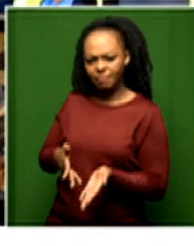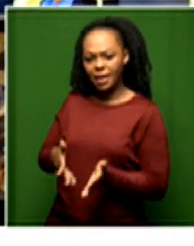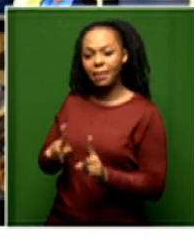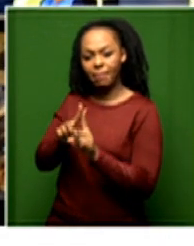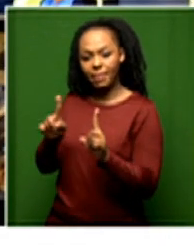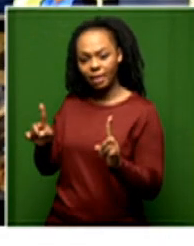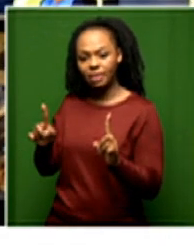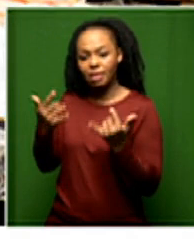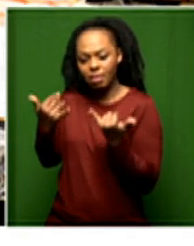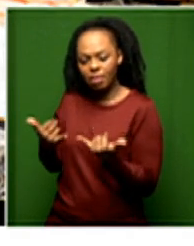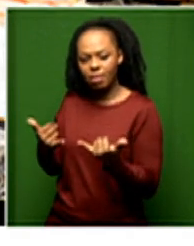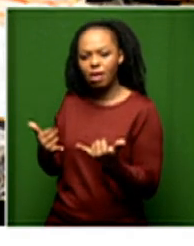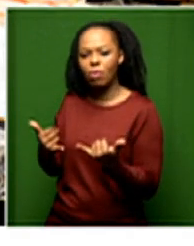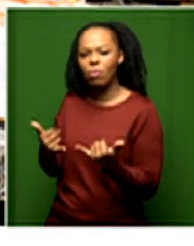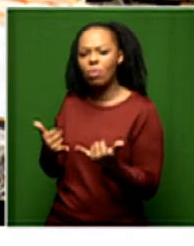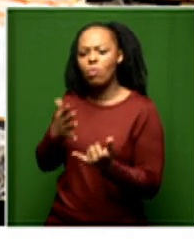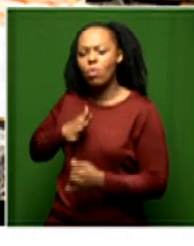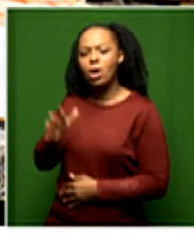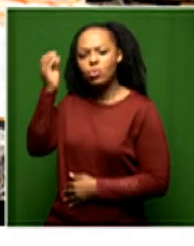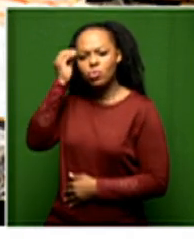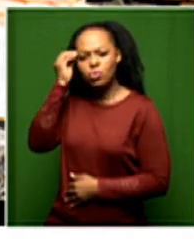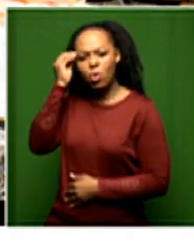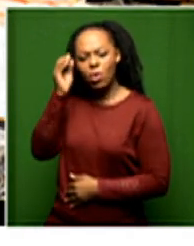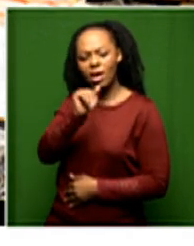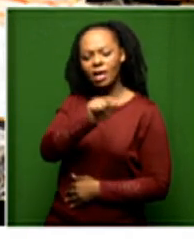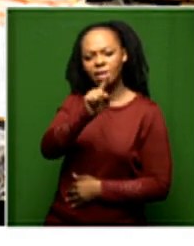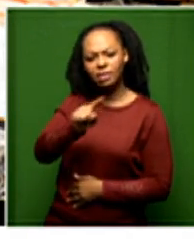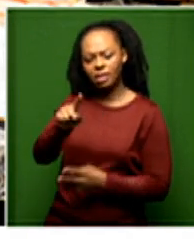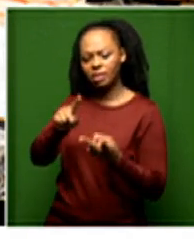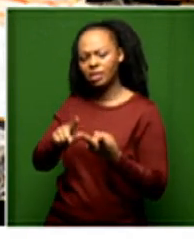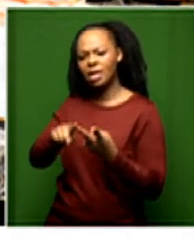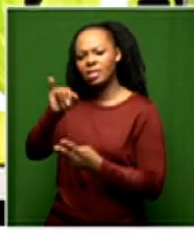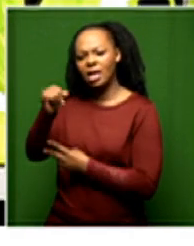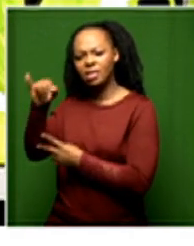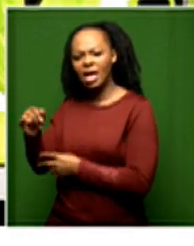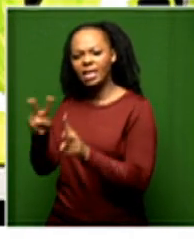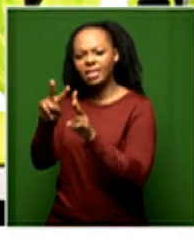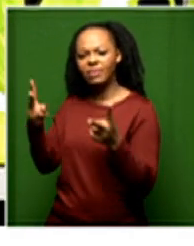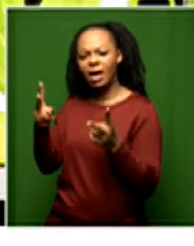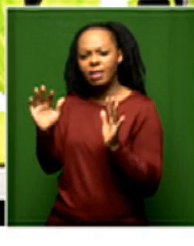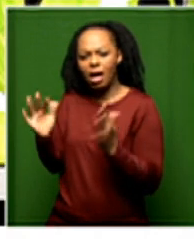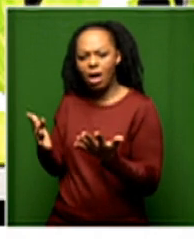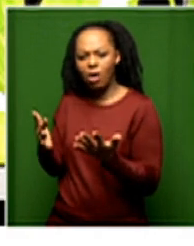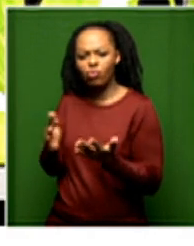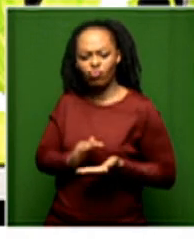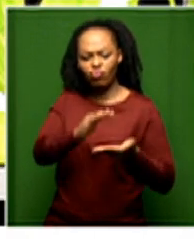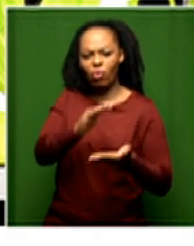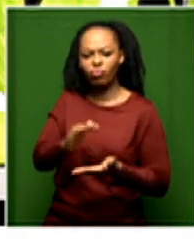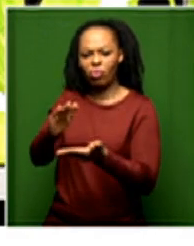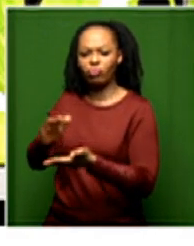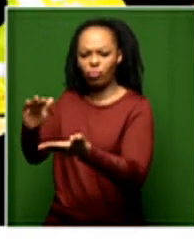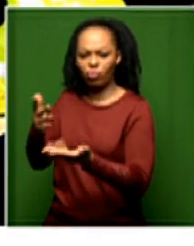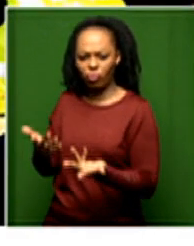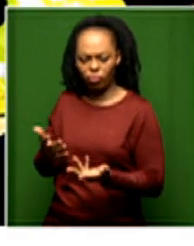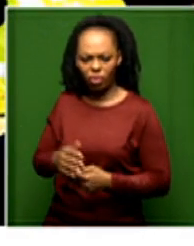about how seemingly different this particular process is going to roll out as to the one that was anticipated